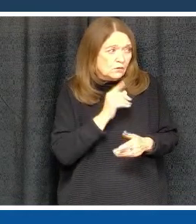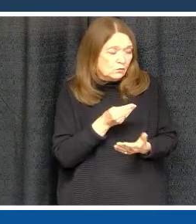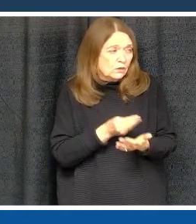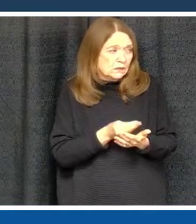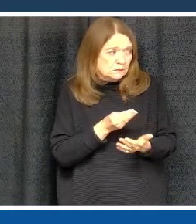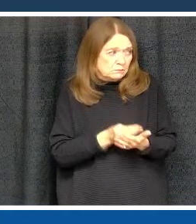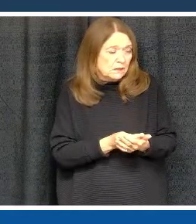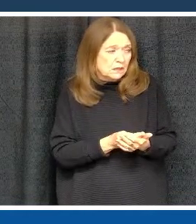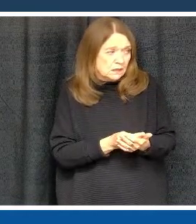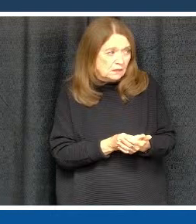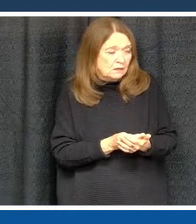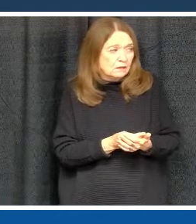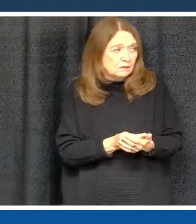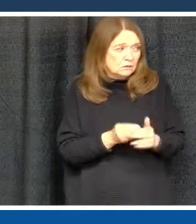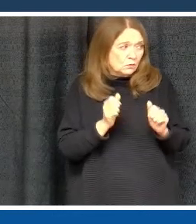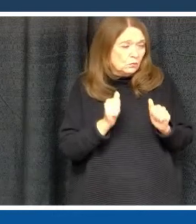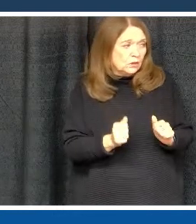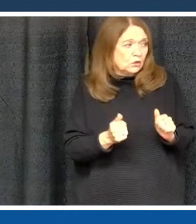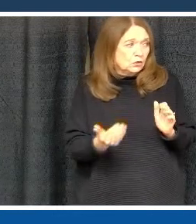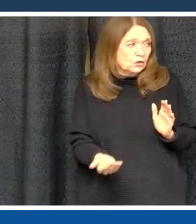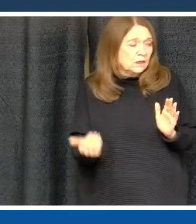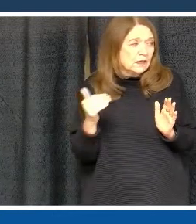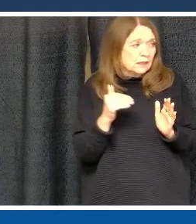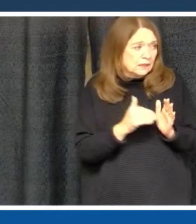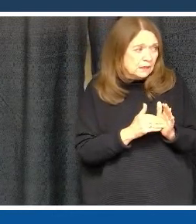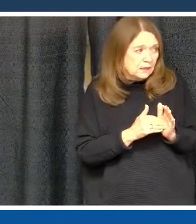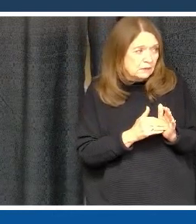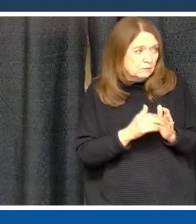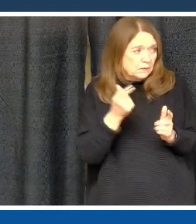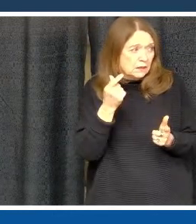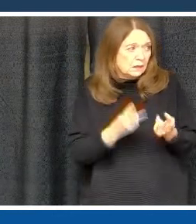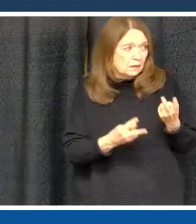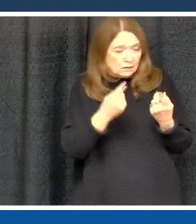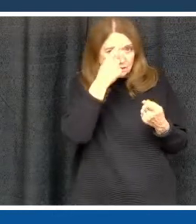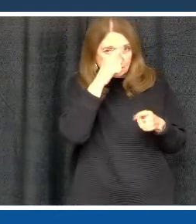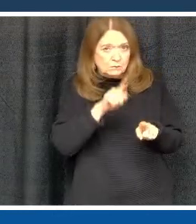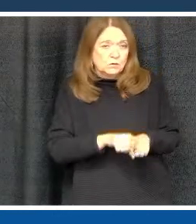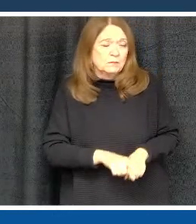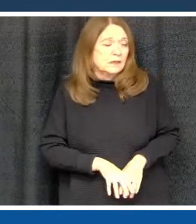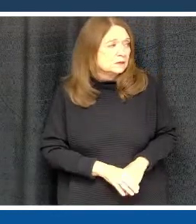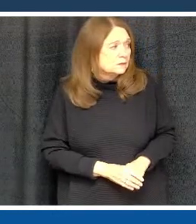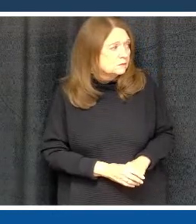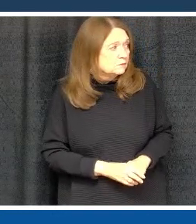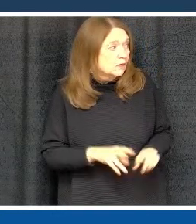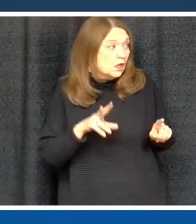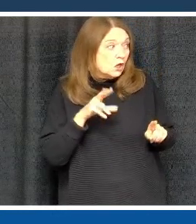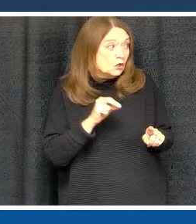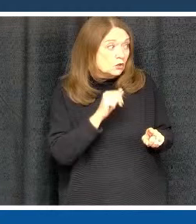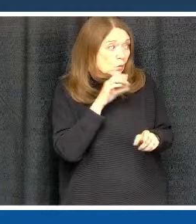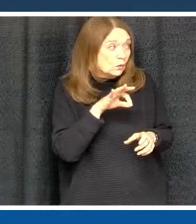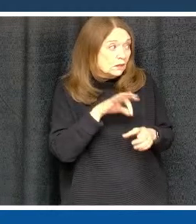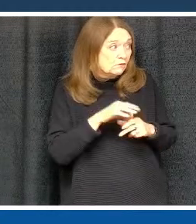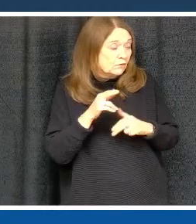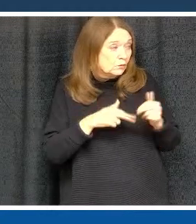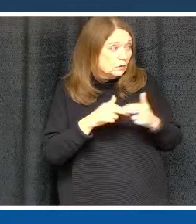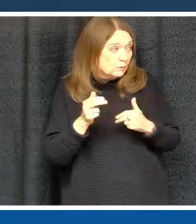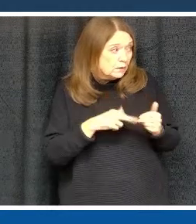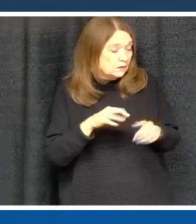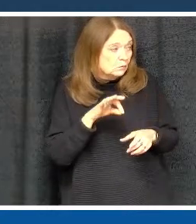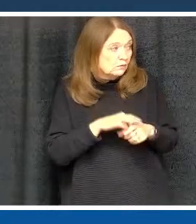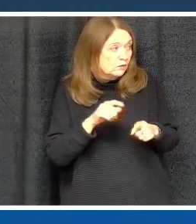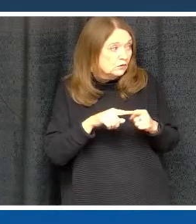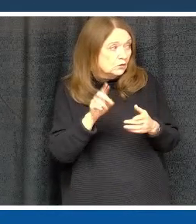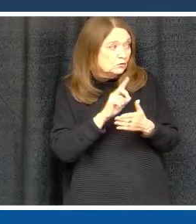set aside, so it could again be a compromise. No, we didn't vote to build the building. We voted to